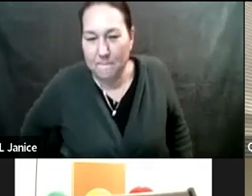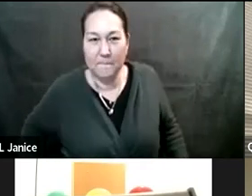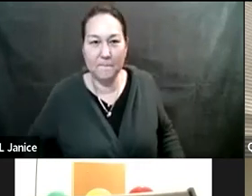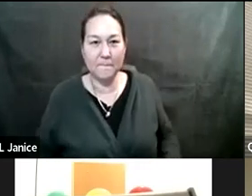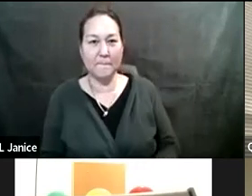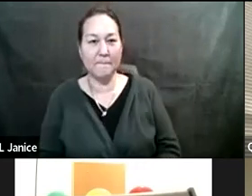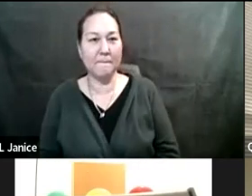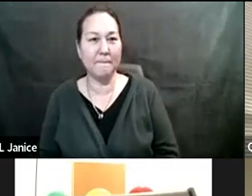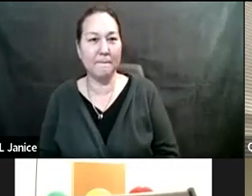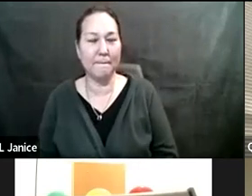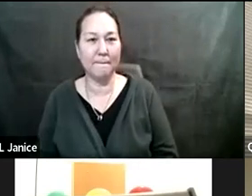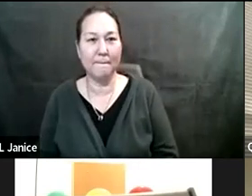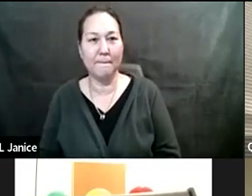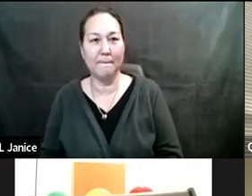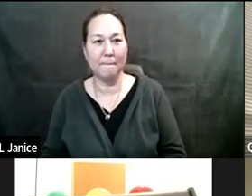um